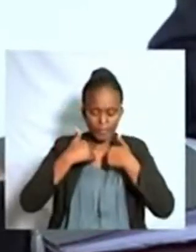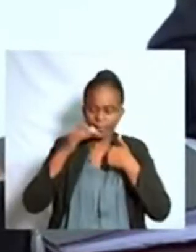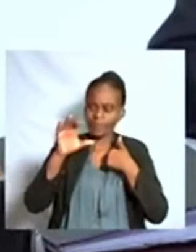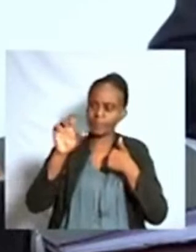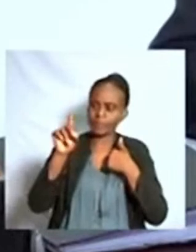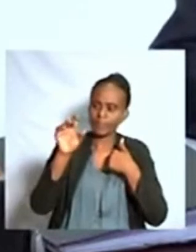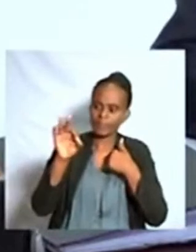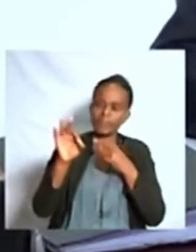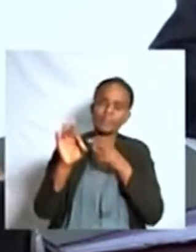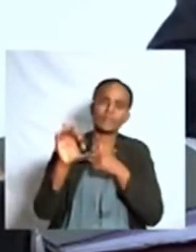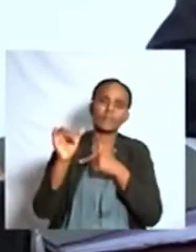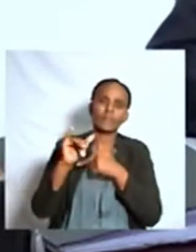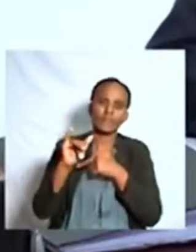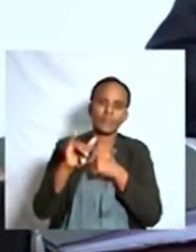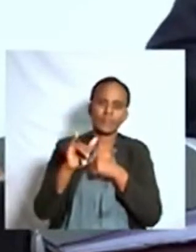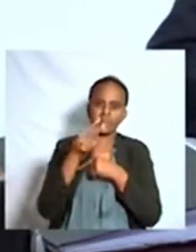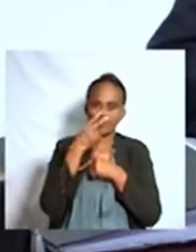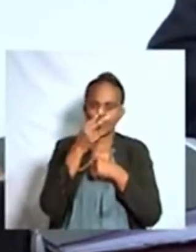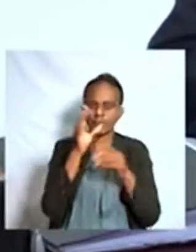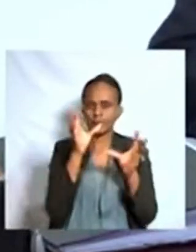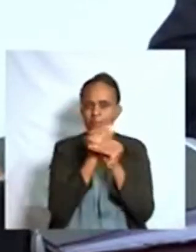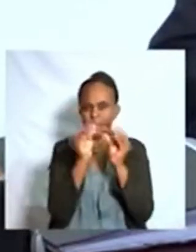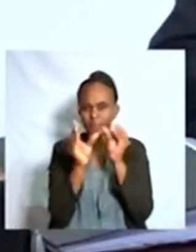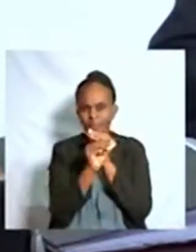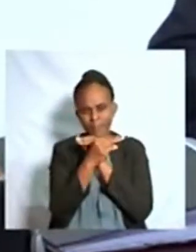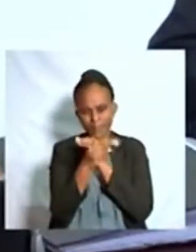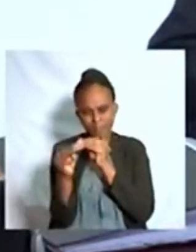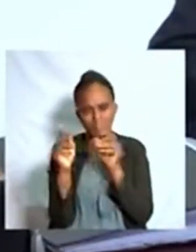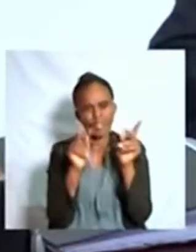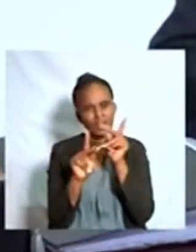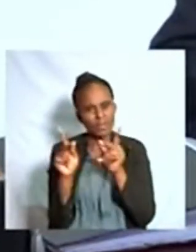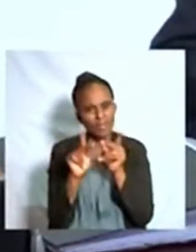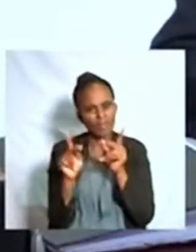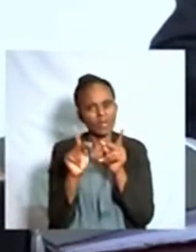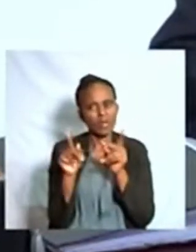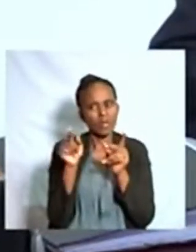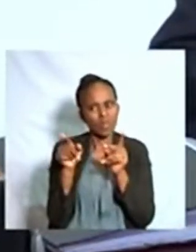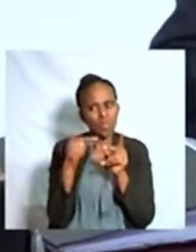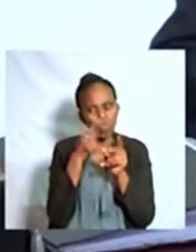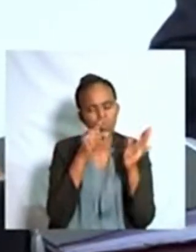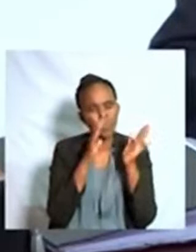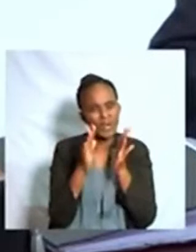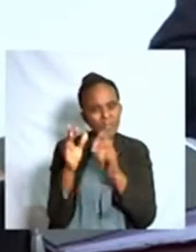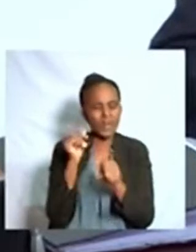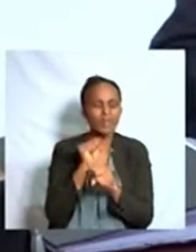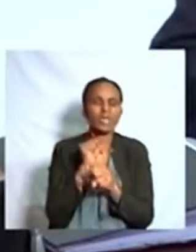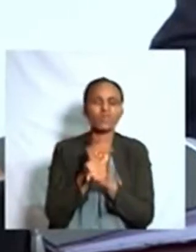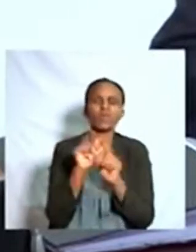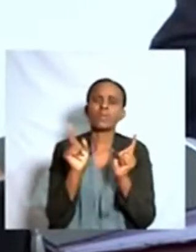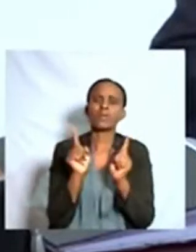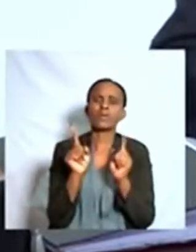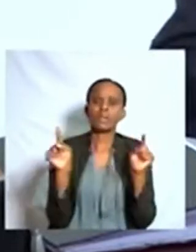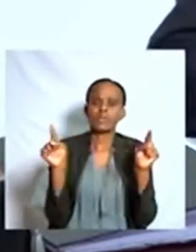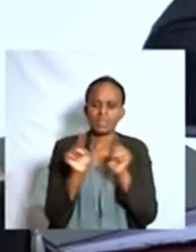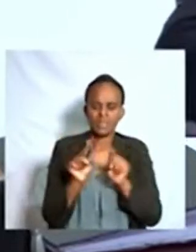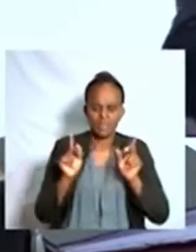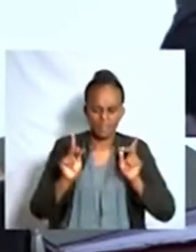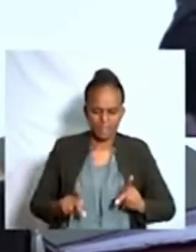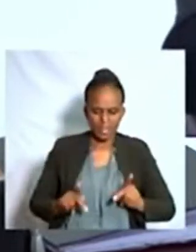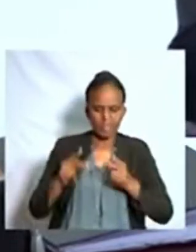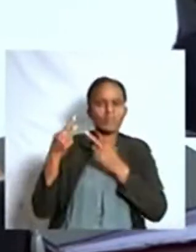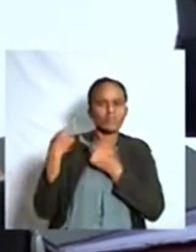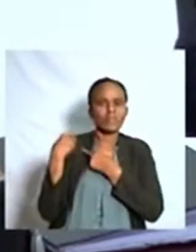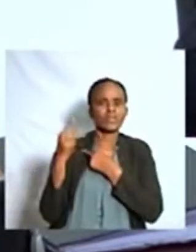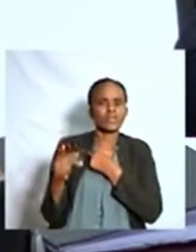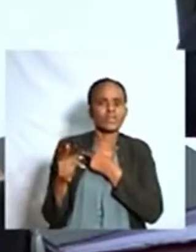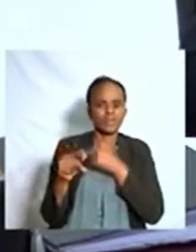yes. Look at the missing materials. Where were the people that are supposed to be doing that? Is it the same person that was charged?